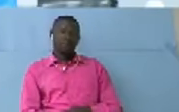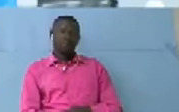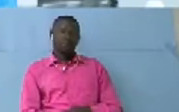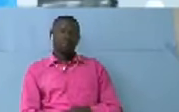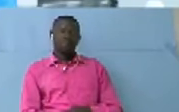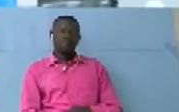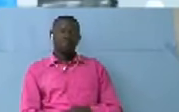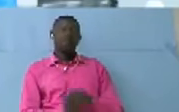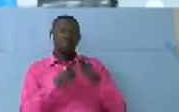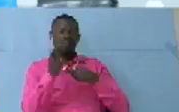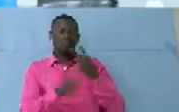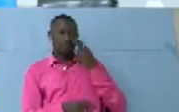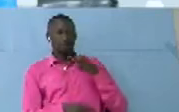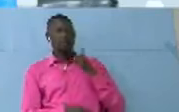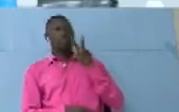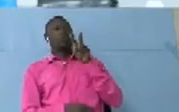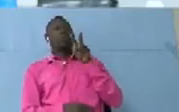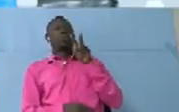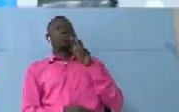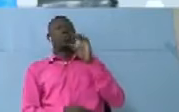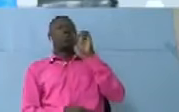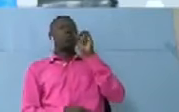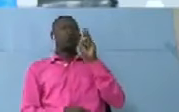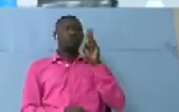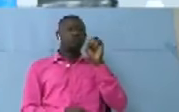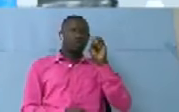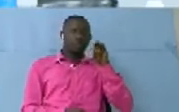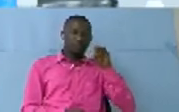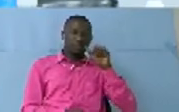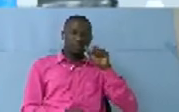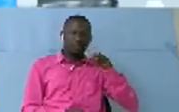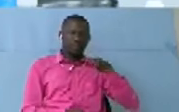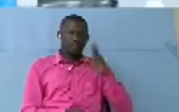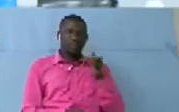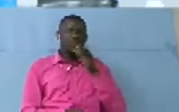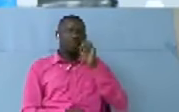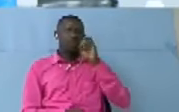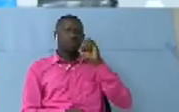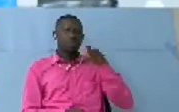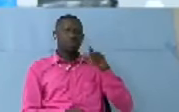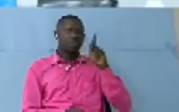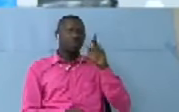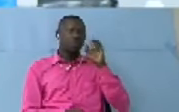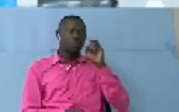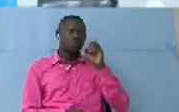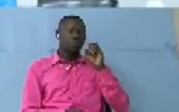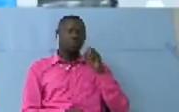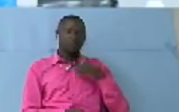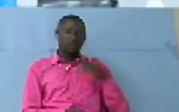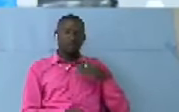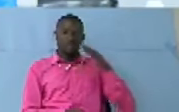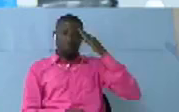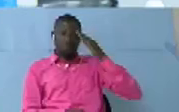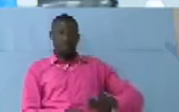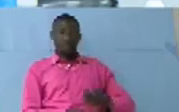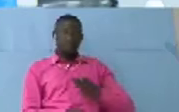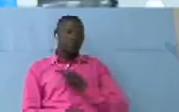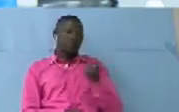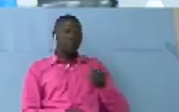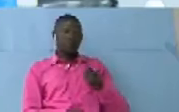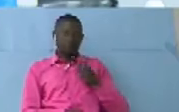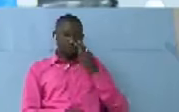e saluta e. I saw Usman's Sonko climb upstairs and they saluted him. And you sold Baji.